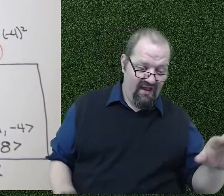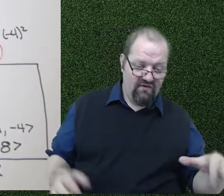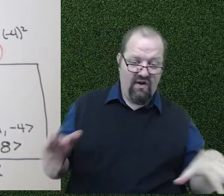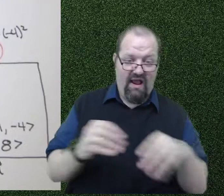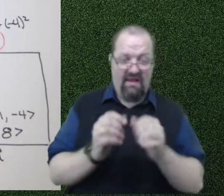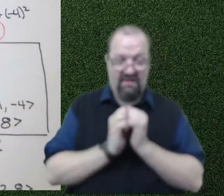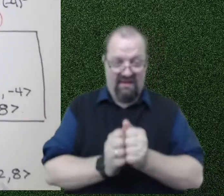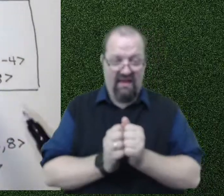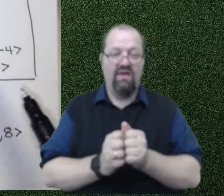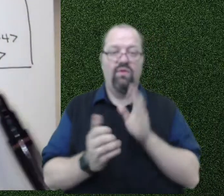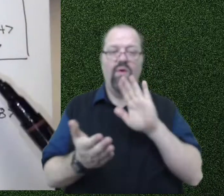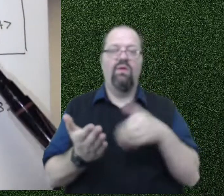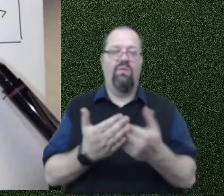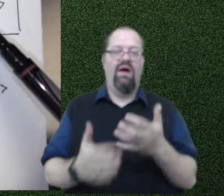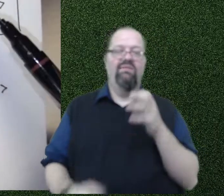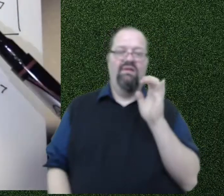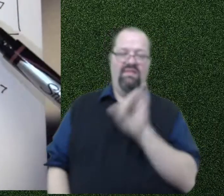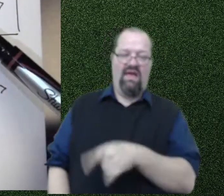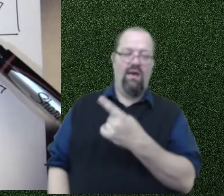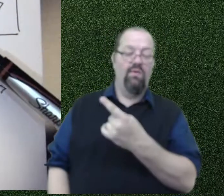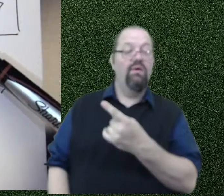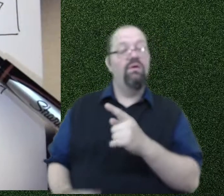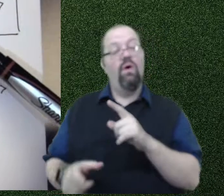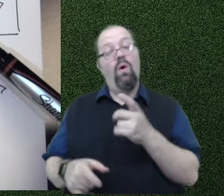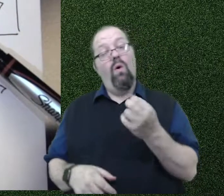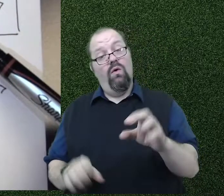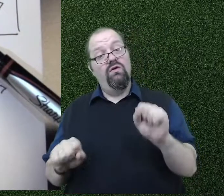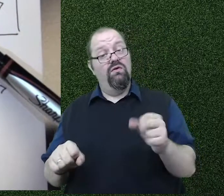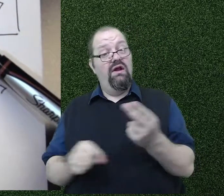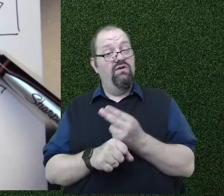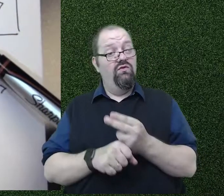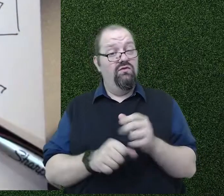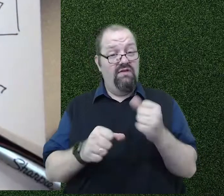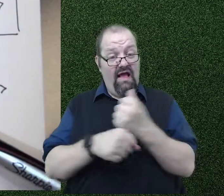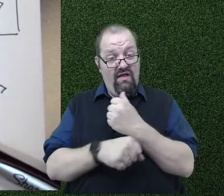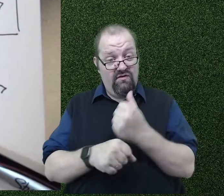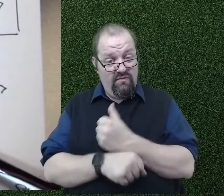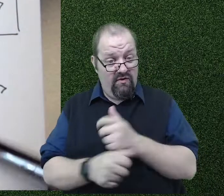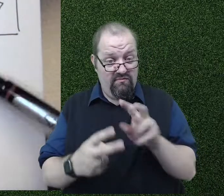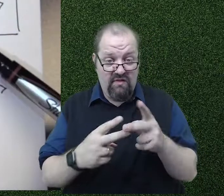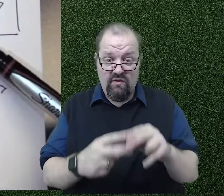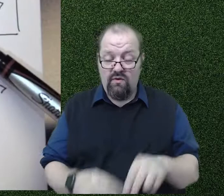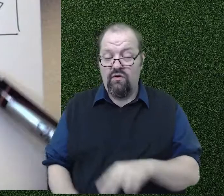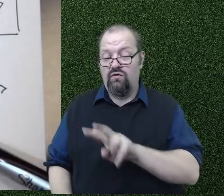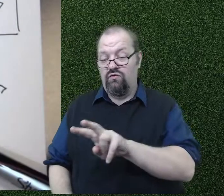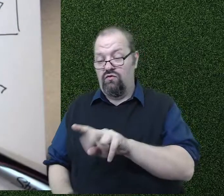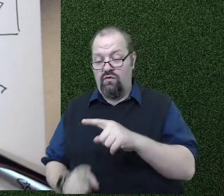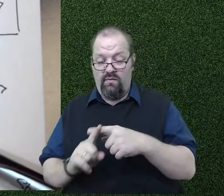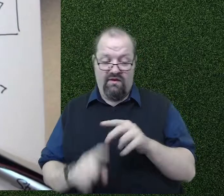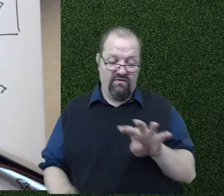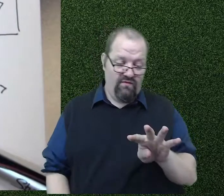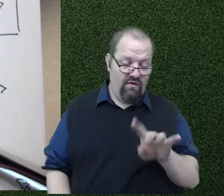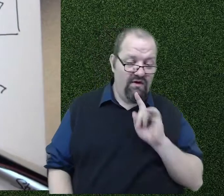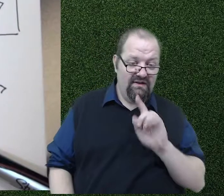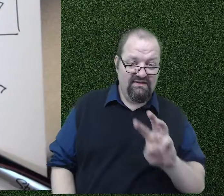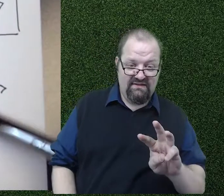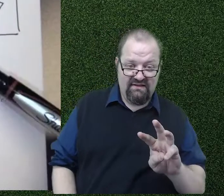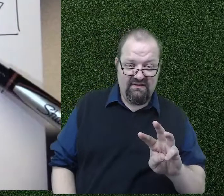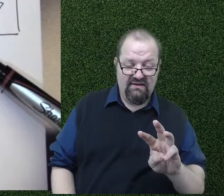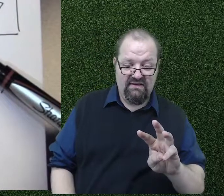one. Or you can add algebraically. Is 2 plus 4, well, 2 plus 4 is